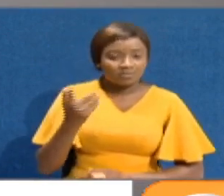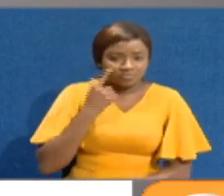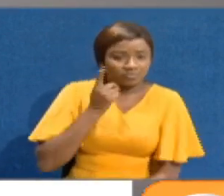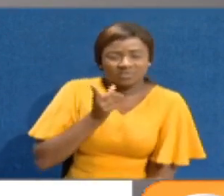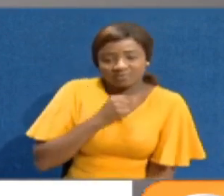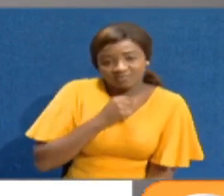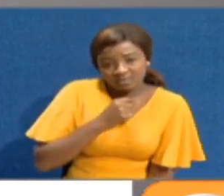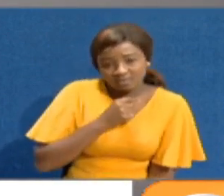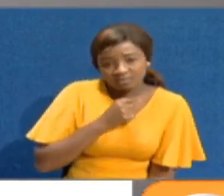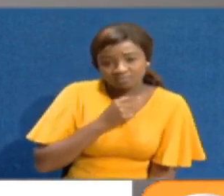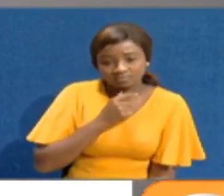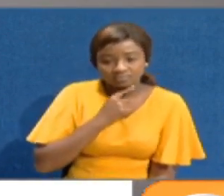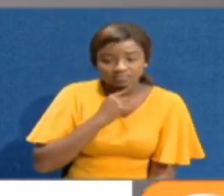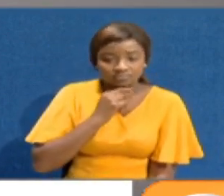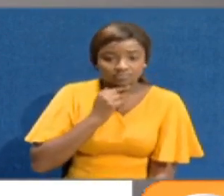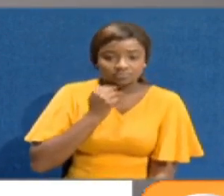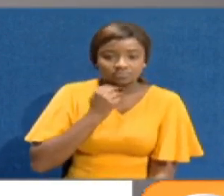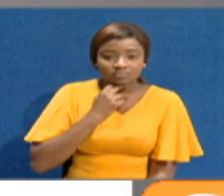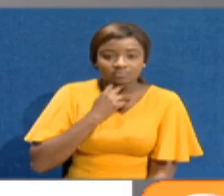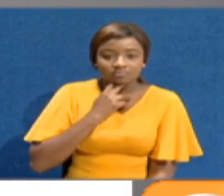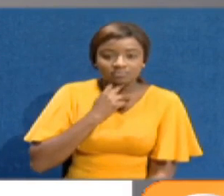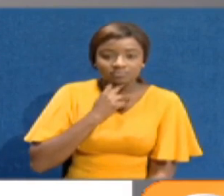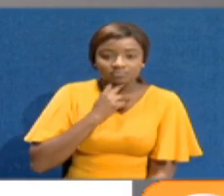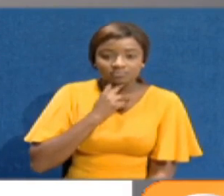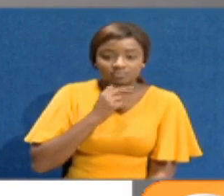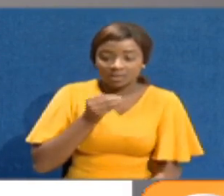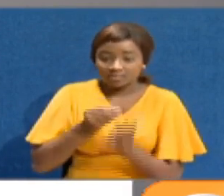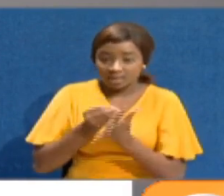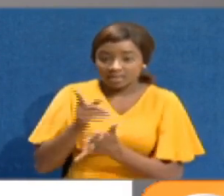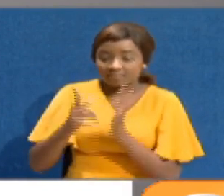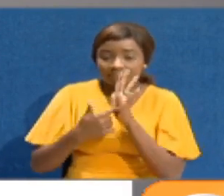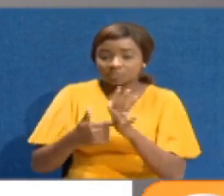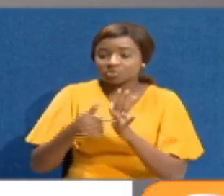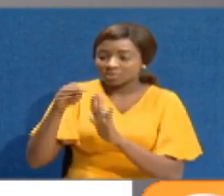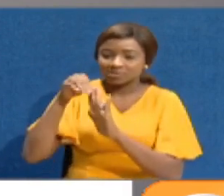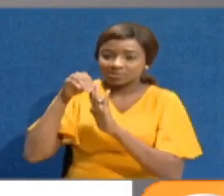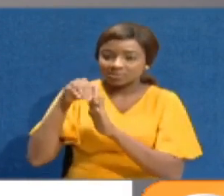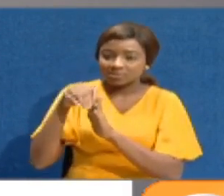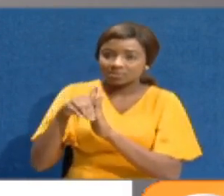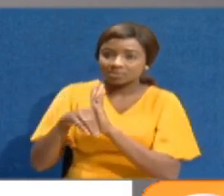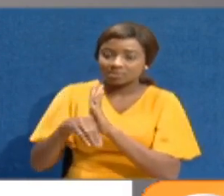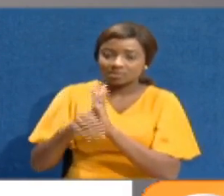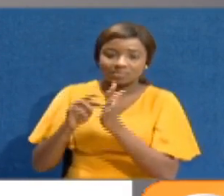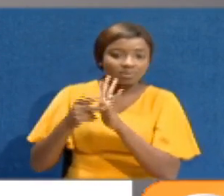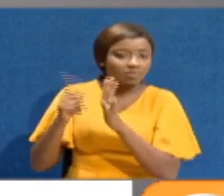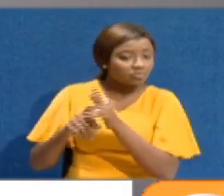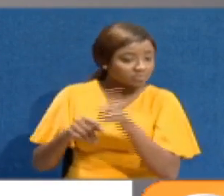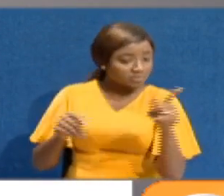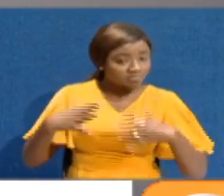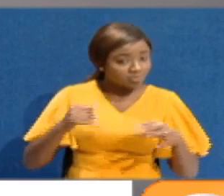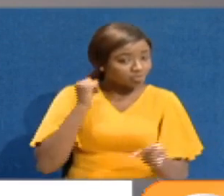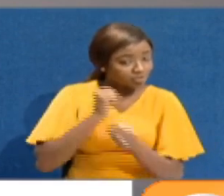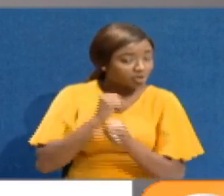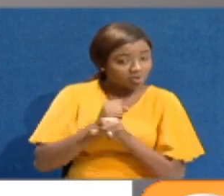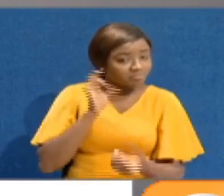the corporate tax that is paid by private companies. The numbers are actually showing that that is declining, which tells you that already job losses are